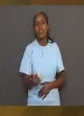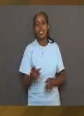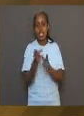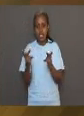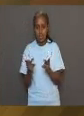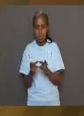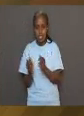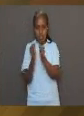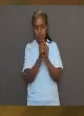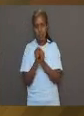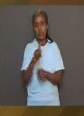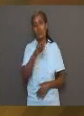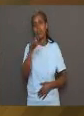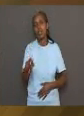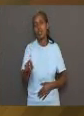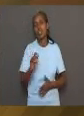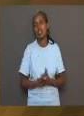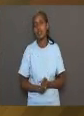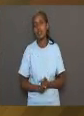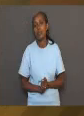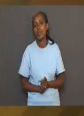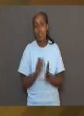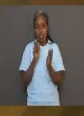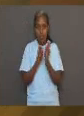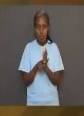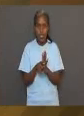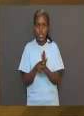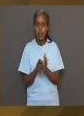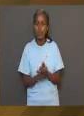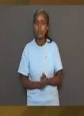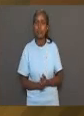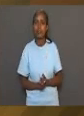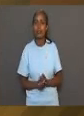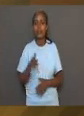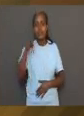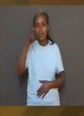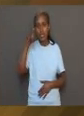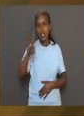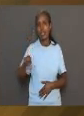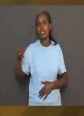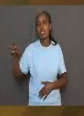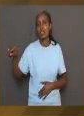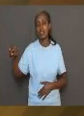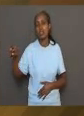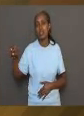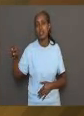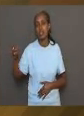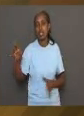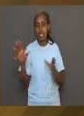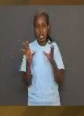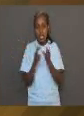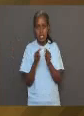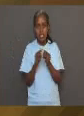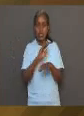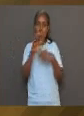through equations. For example, the x-axis is the set